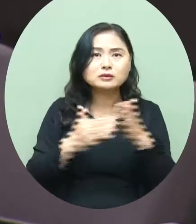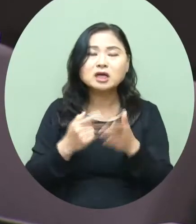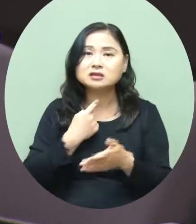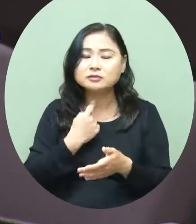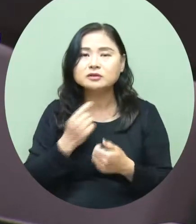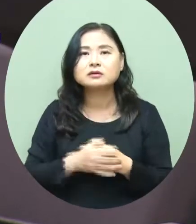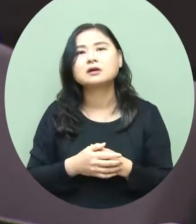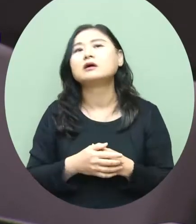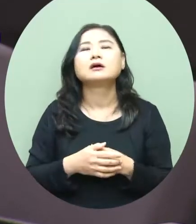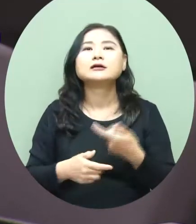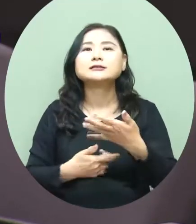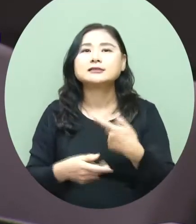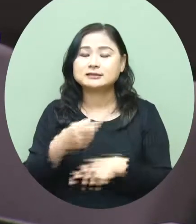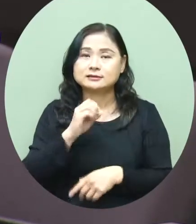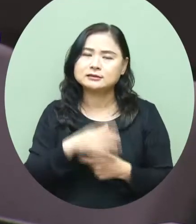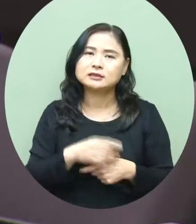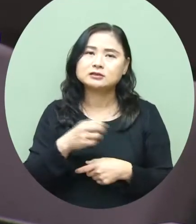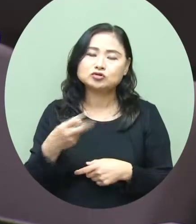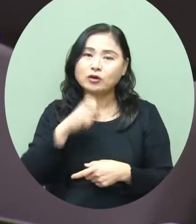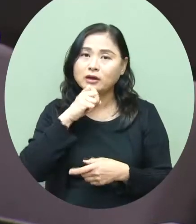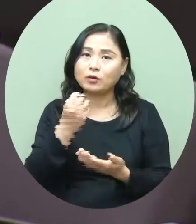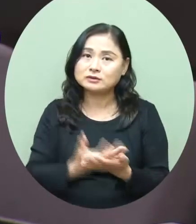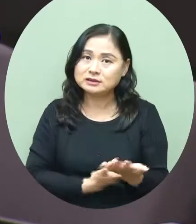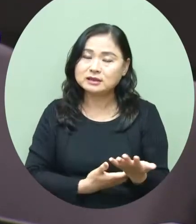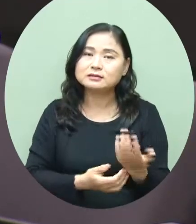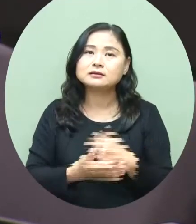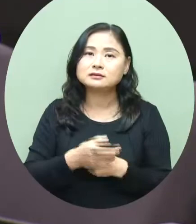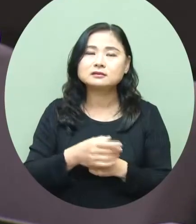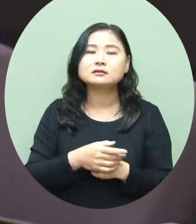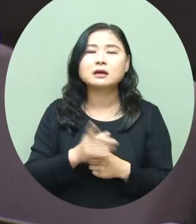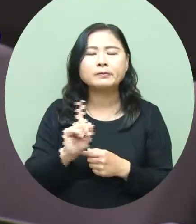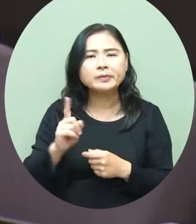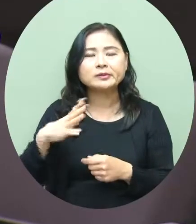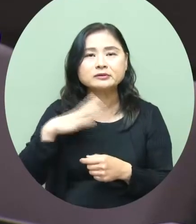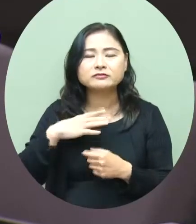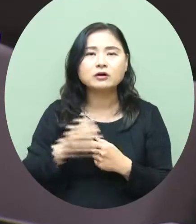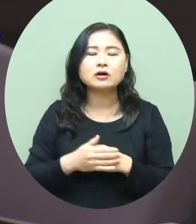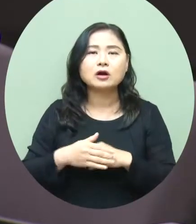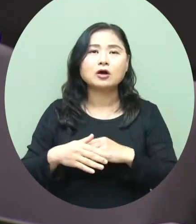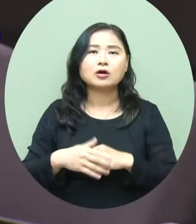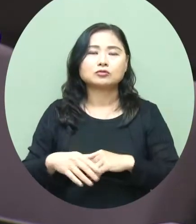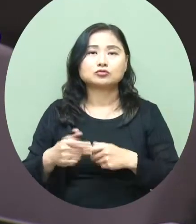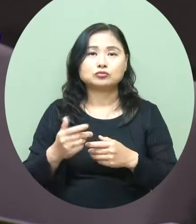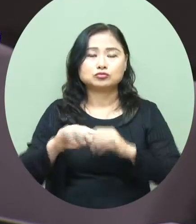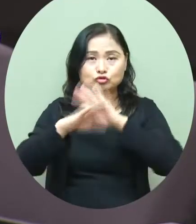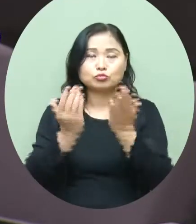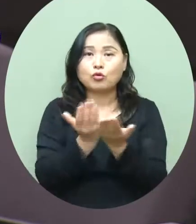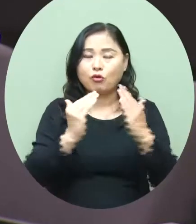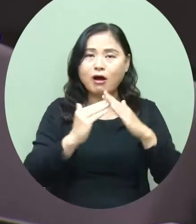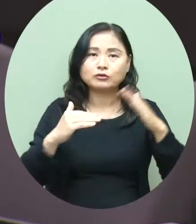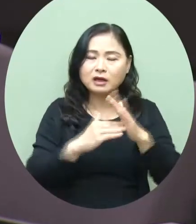Another question, the indicator as to when classes have to be suspended again. Under